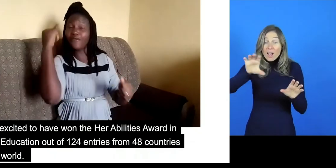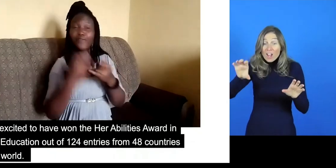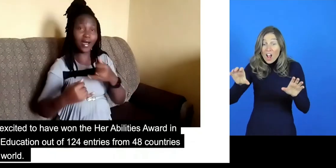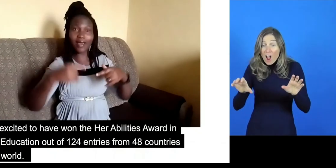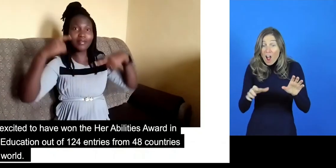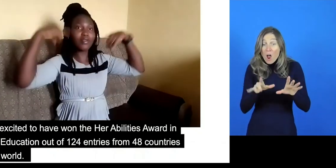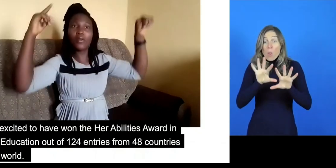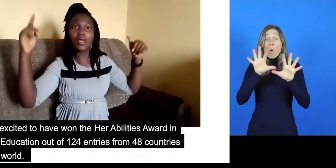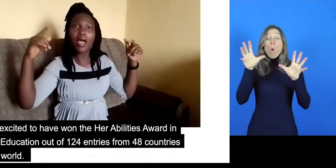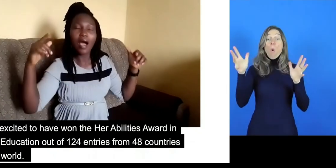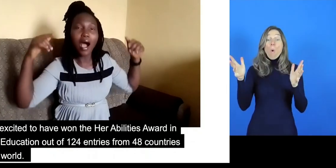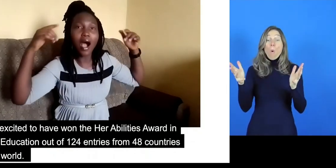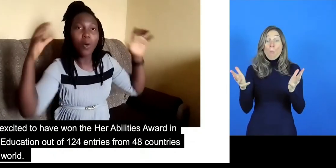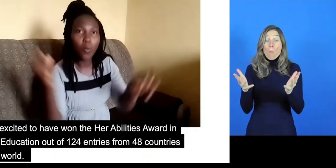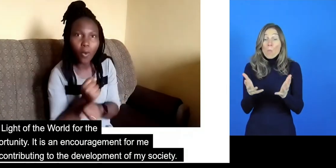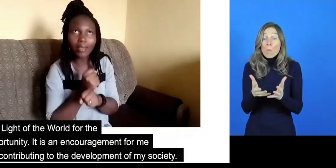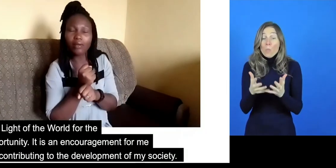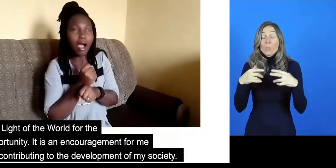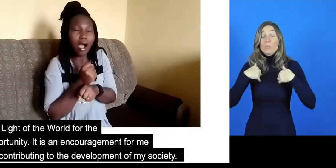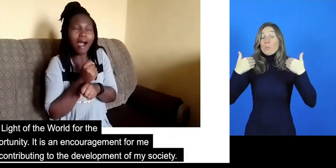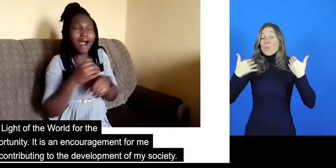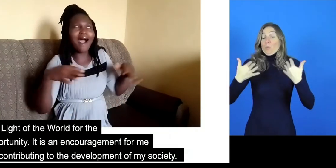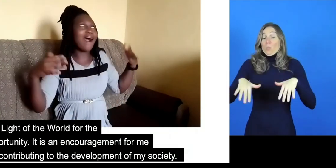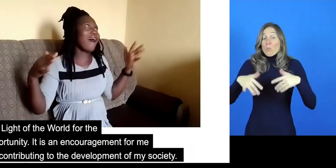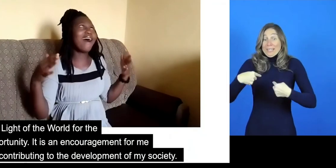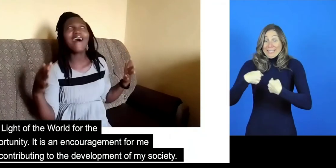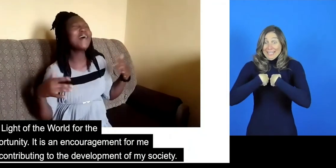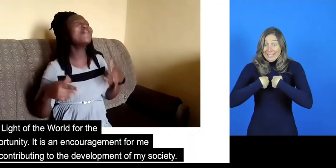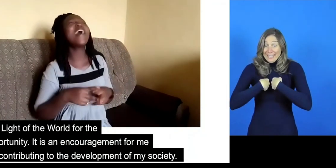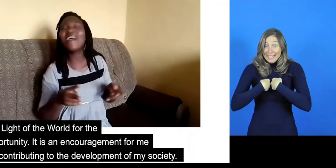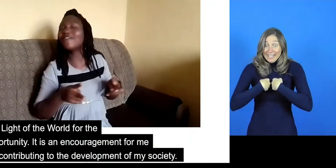I'm finally happy.